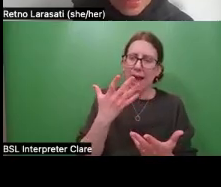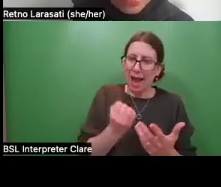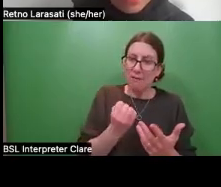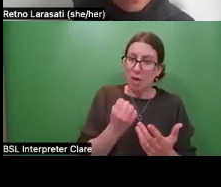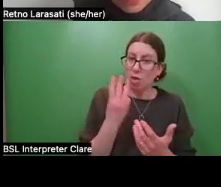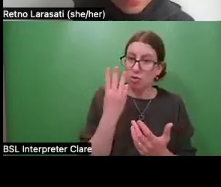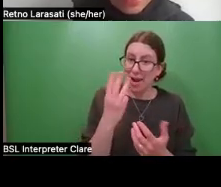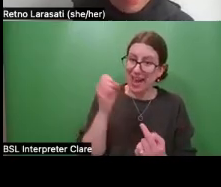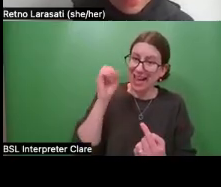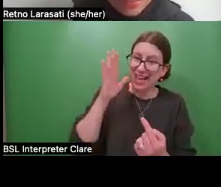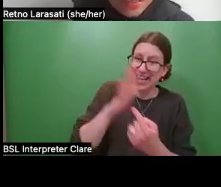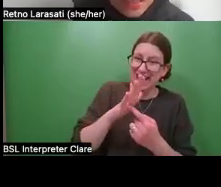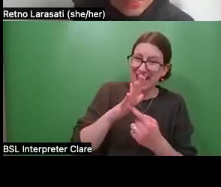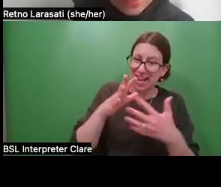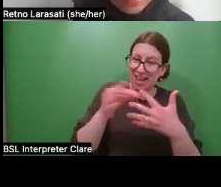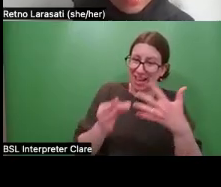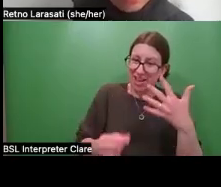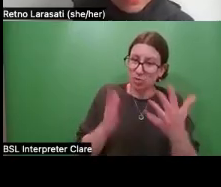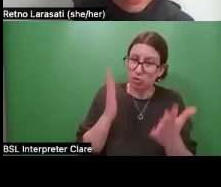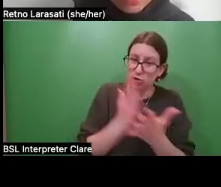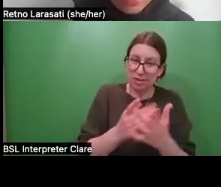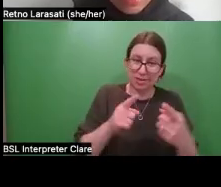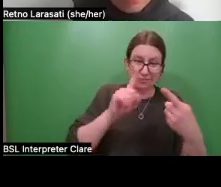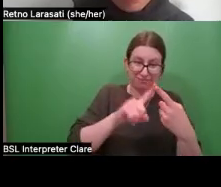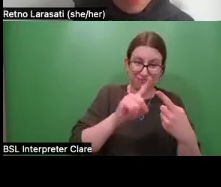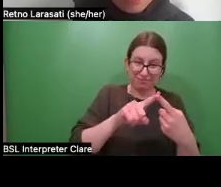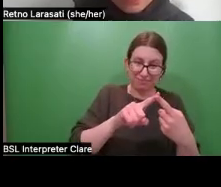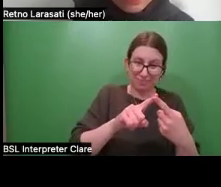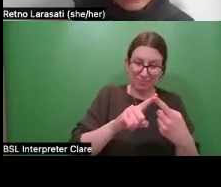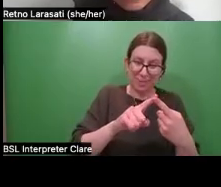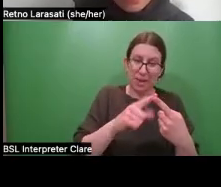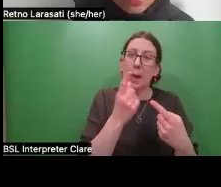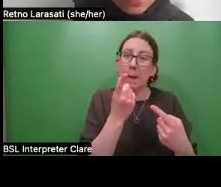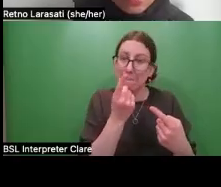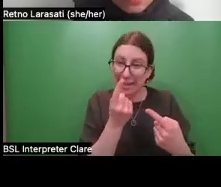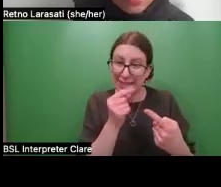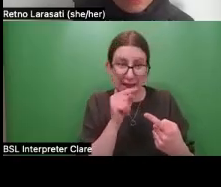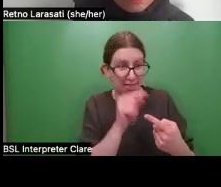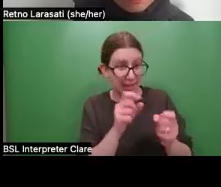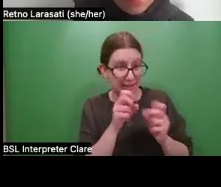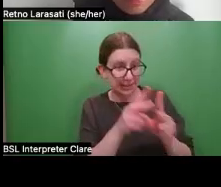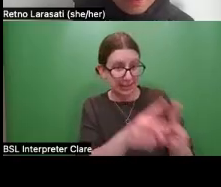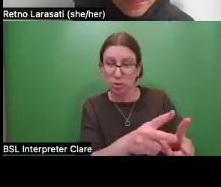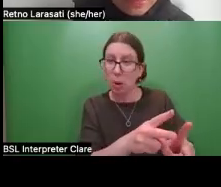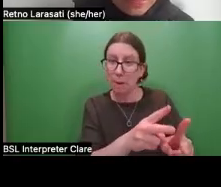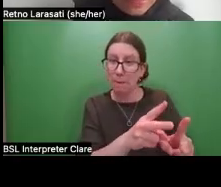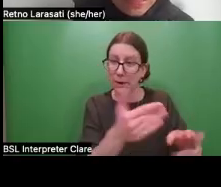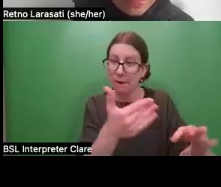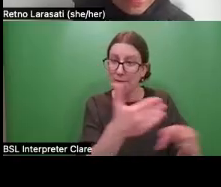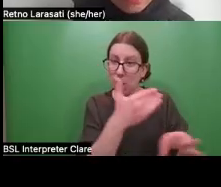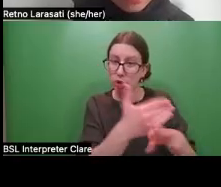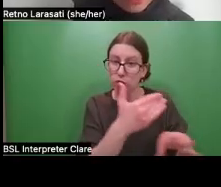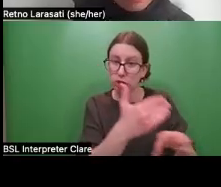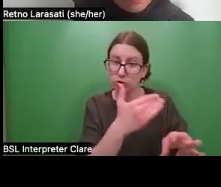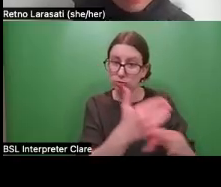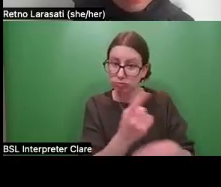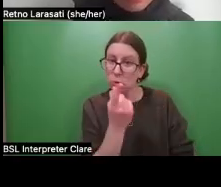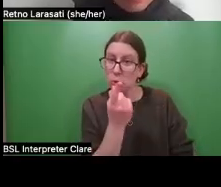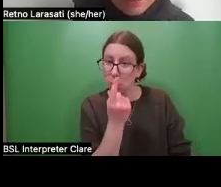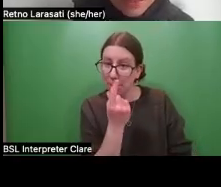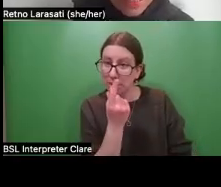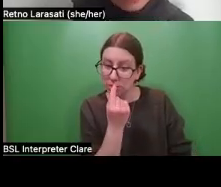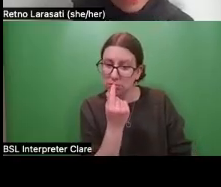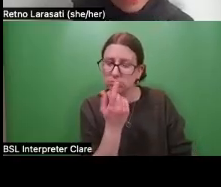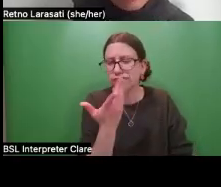trust. First is ability. So does the system performs its function competently? So think about